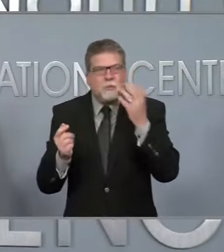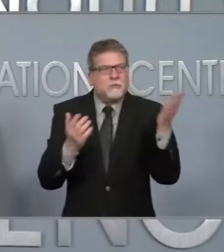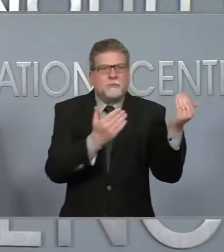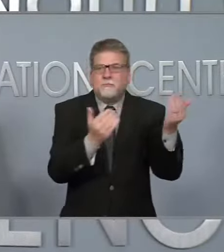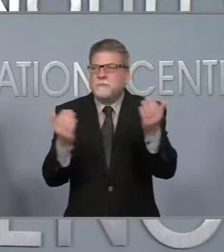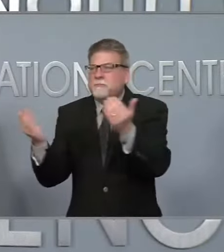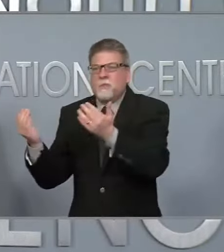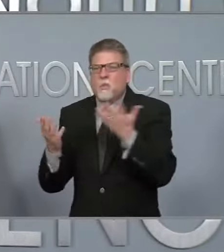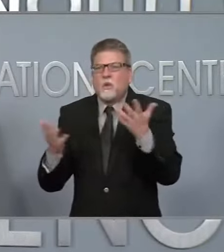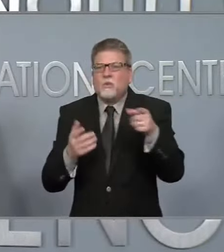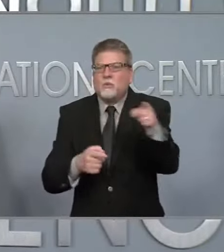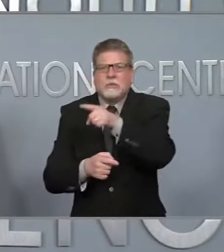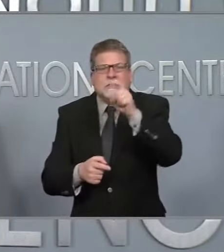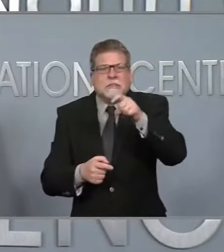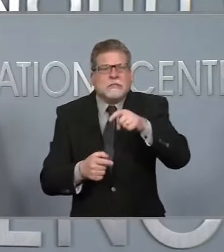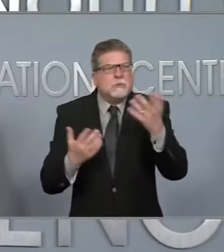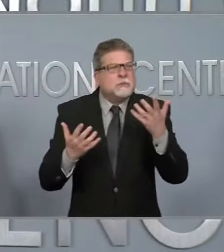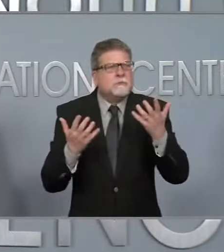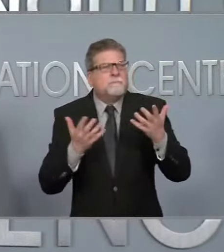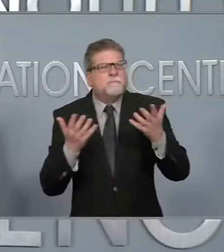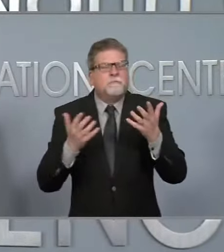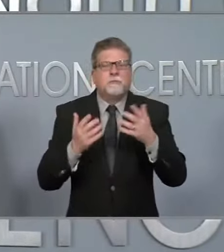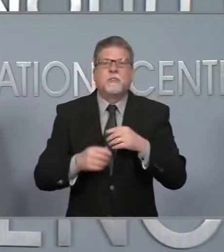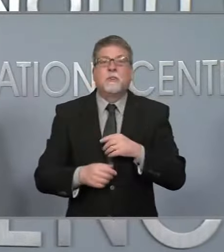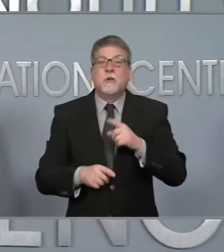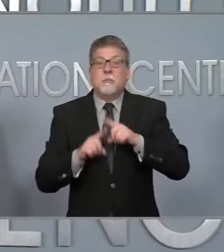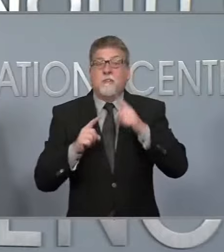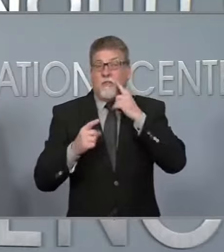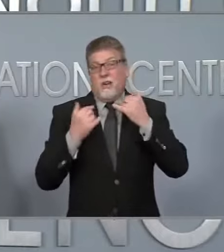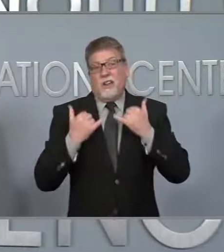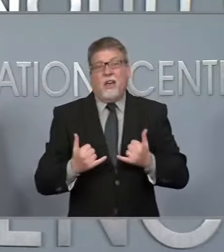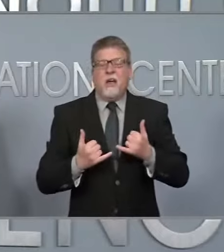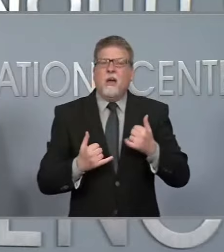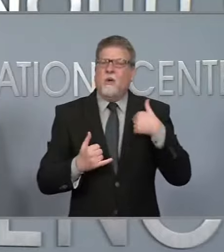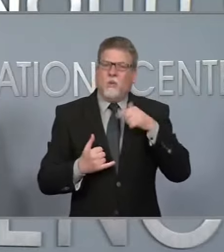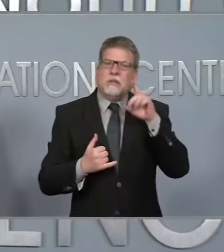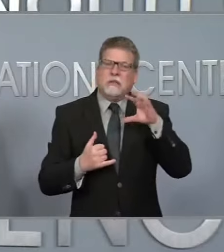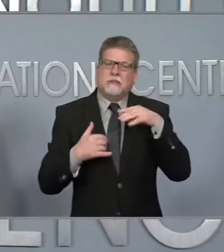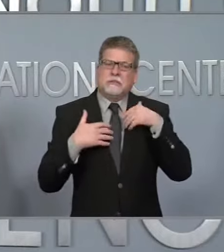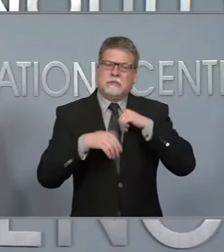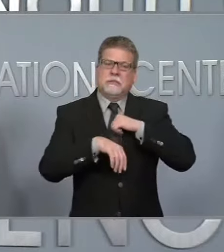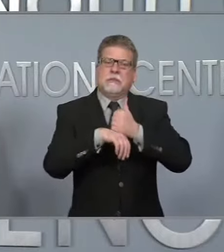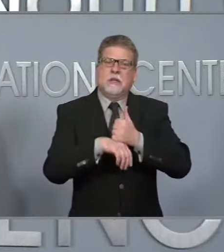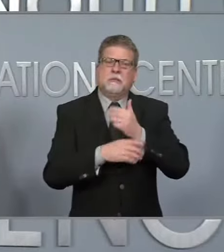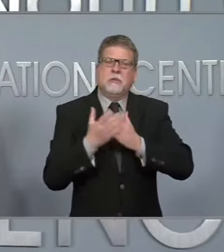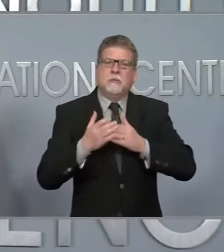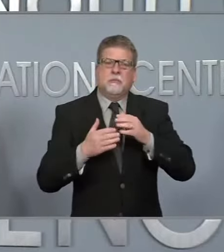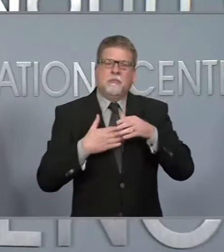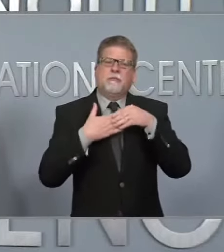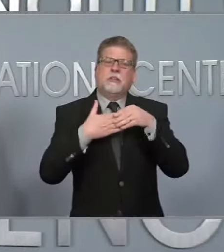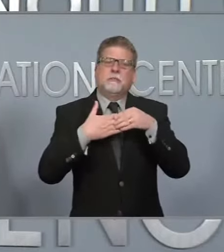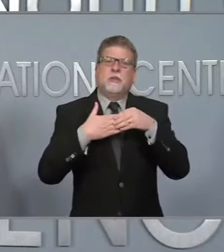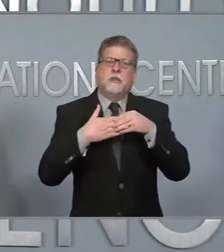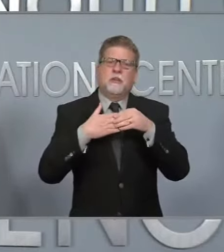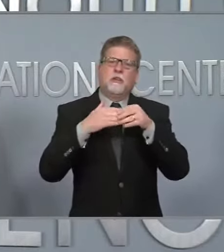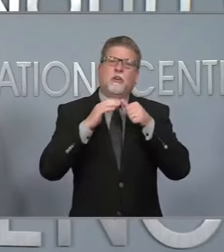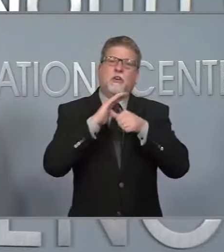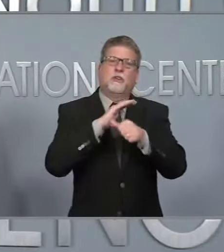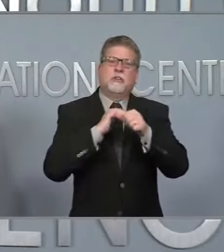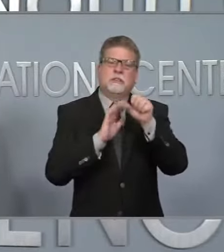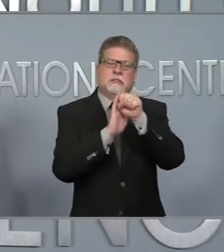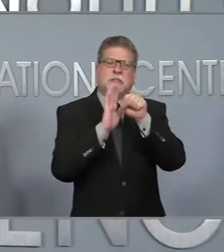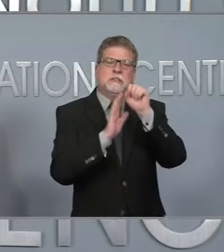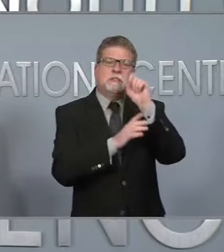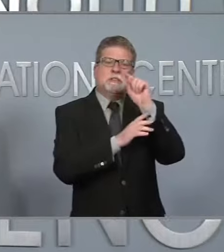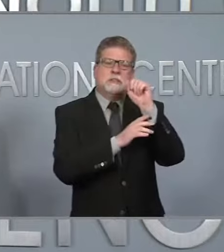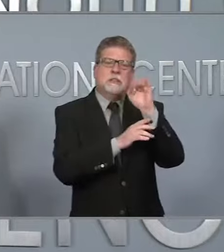support. I mean, in the short term, a lot of the flexibilities that we've already put in place as part of the pandemic response that the governor was speaking to are helping.